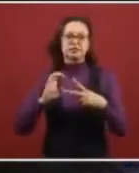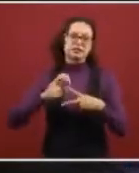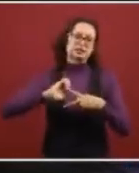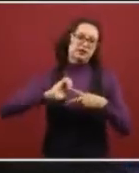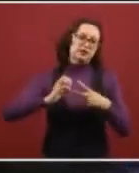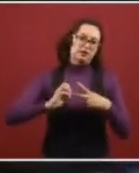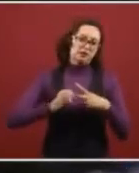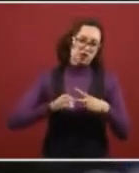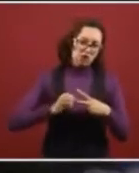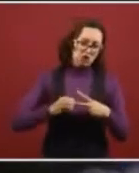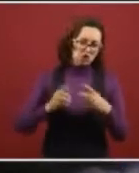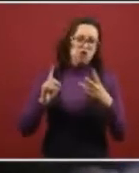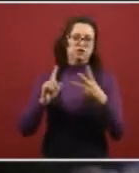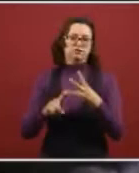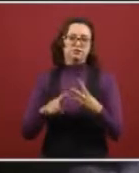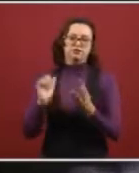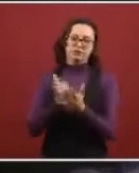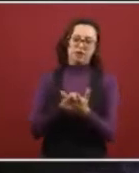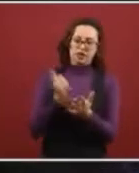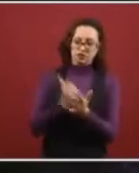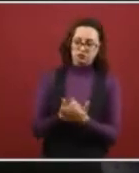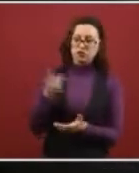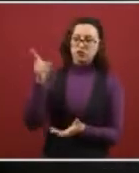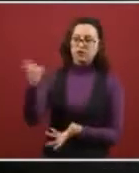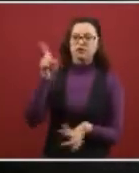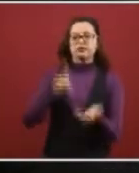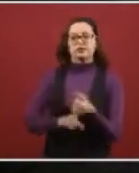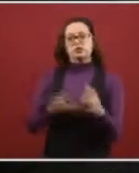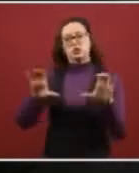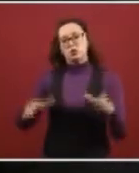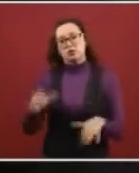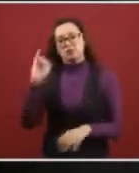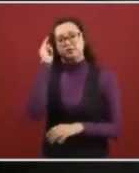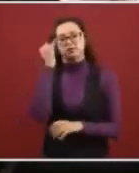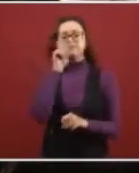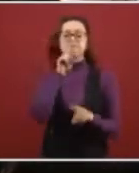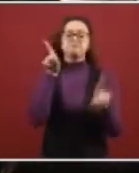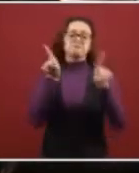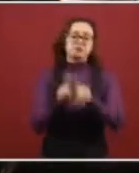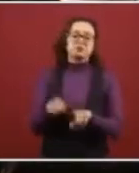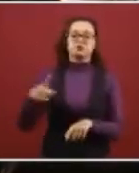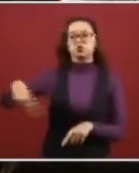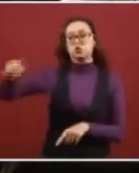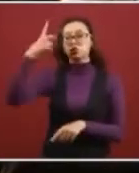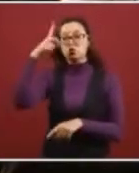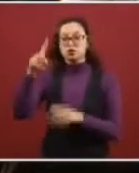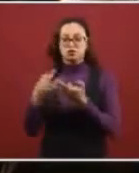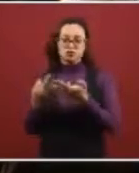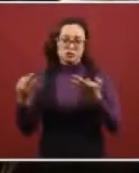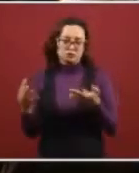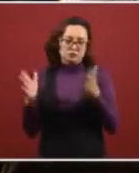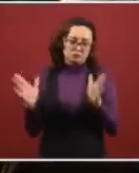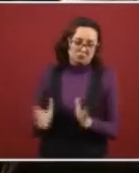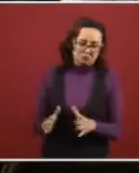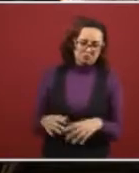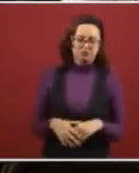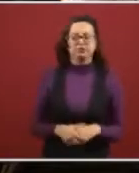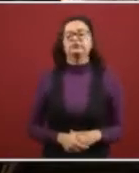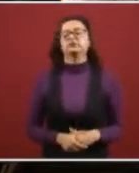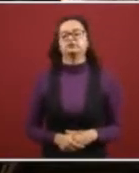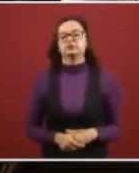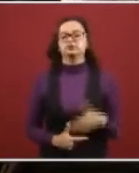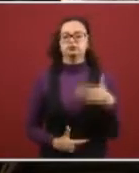estas comunidades, tanto indígenas como de pequeños productores. So they, hemos venido avanzando de manera consistente